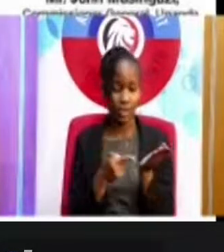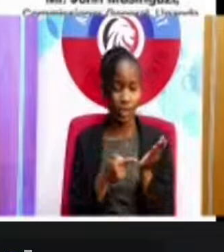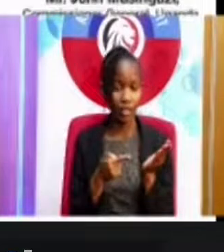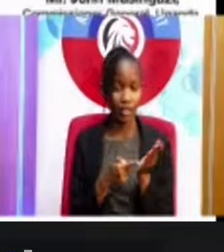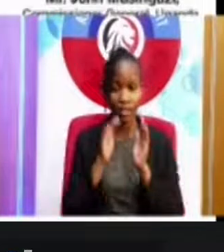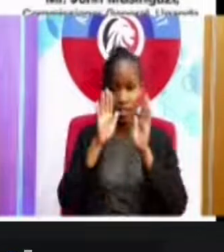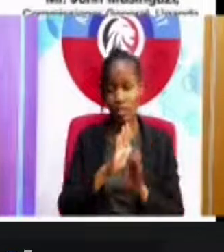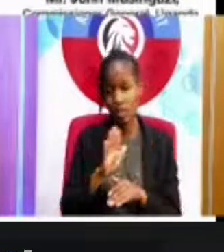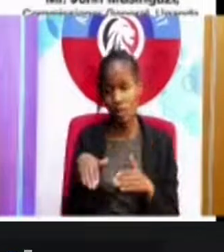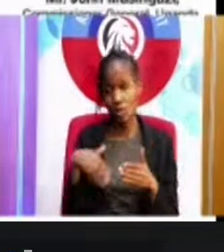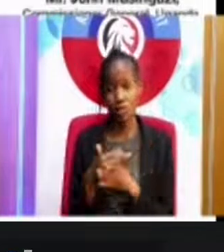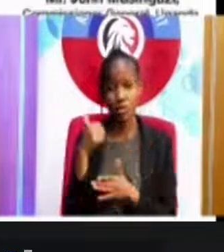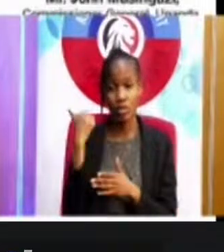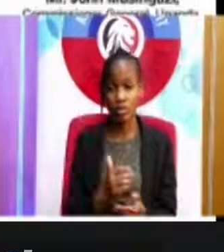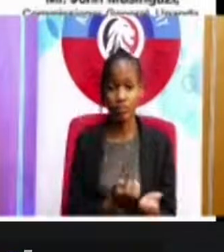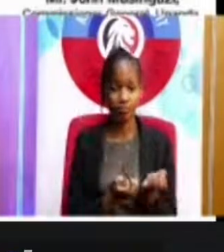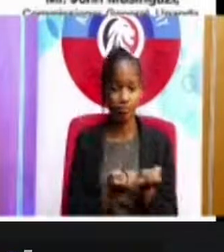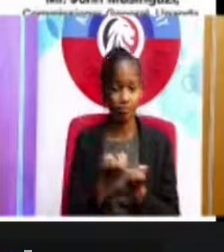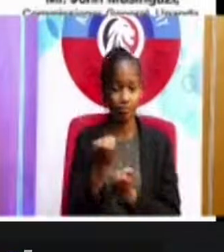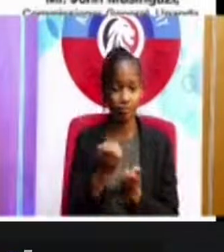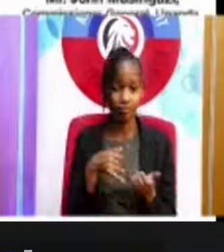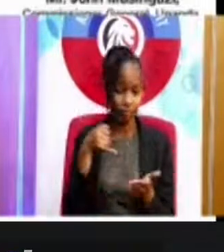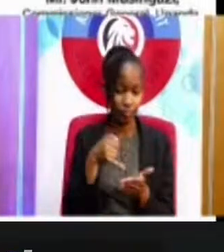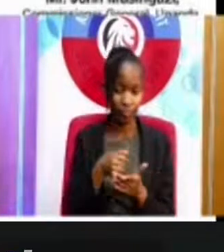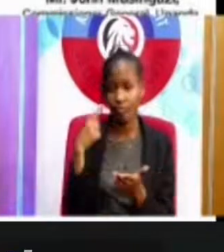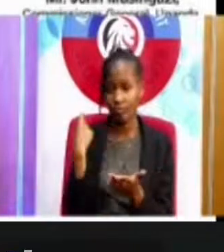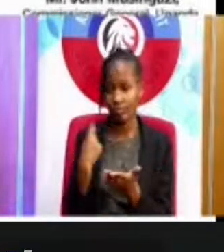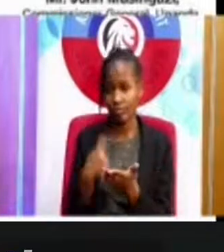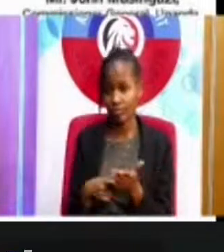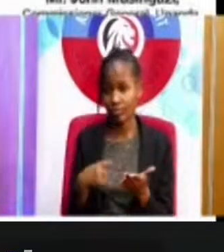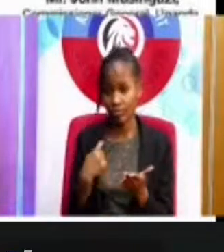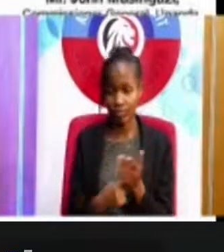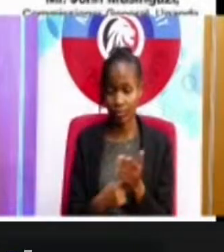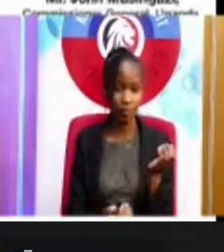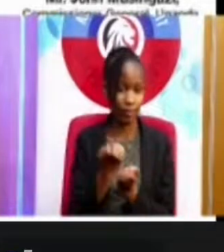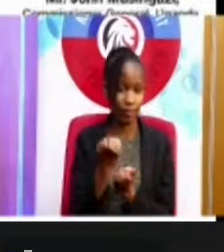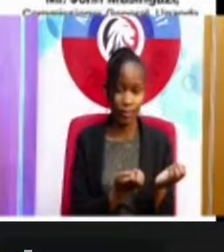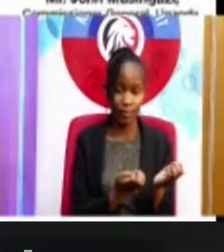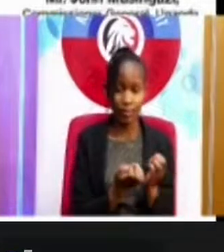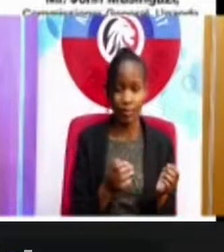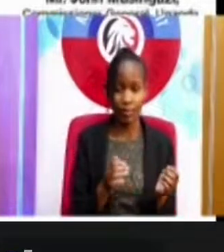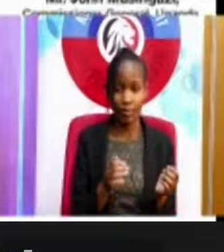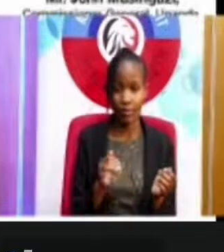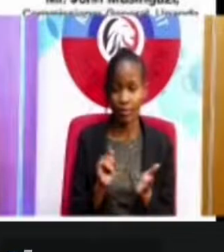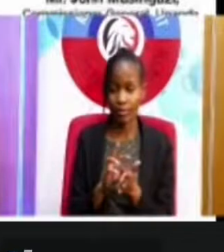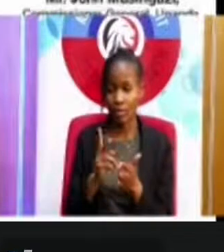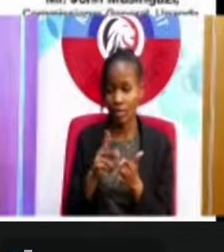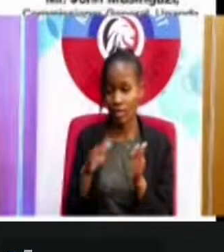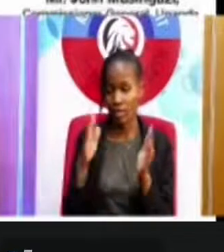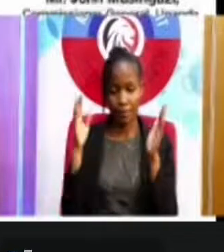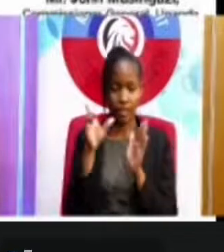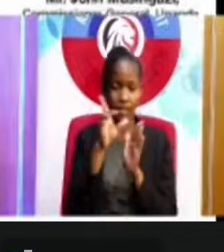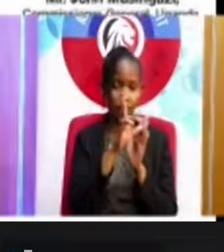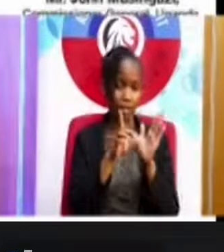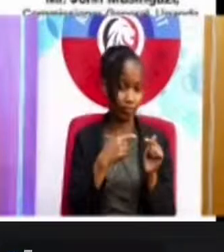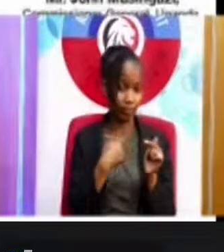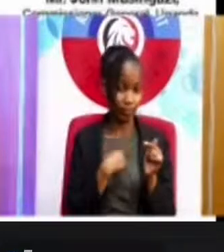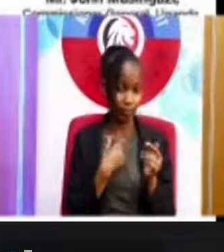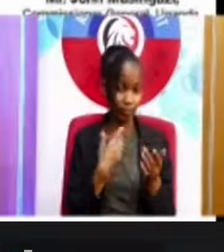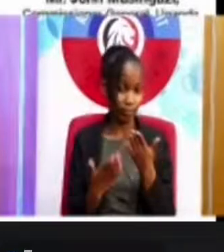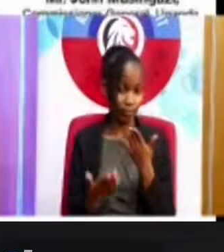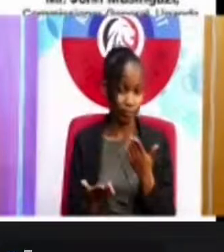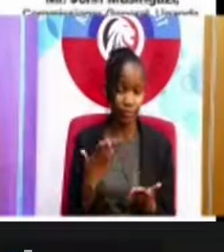of business, including tax business. And to me, that is the big lesson. Maybe the other